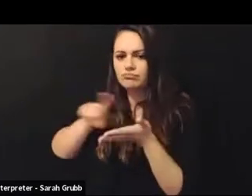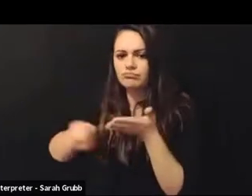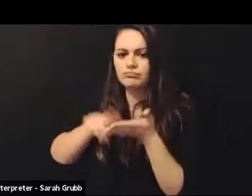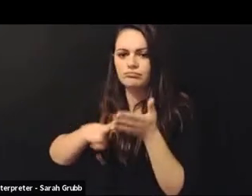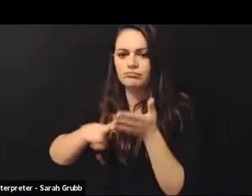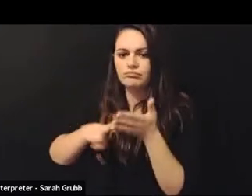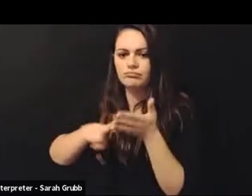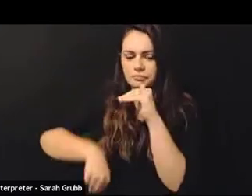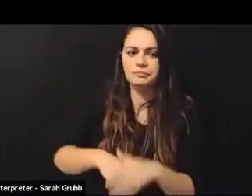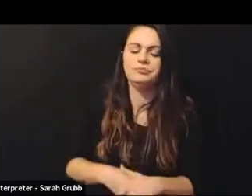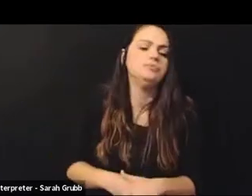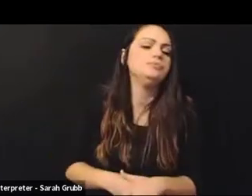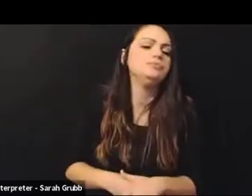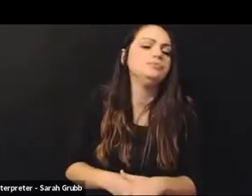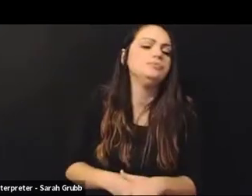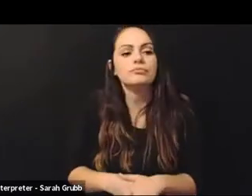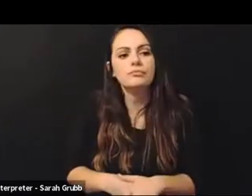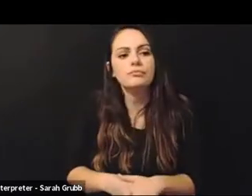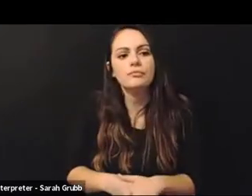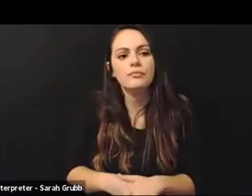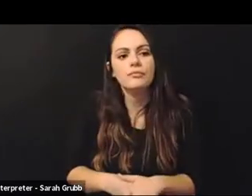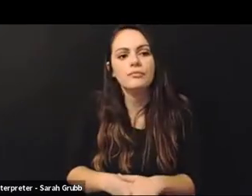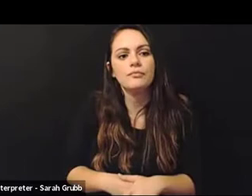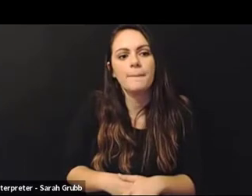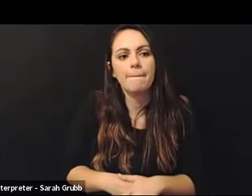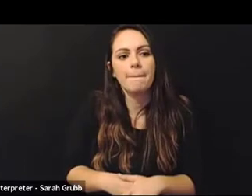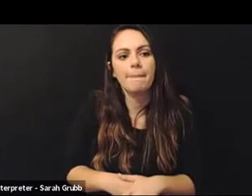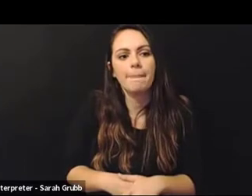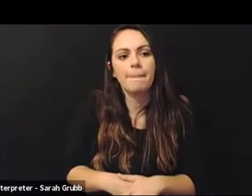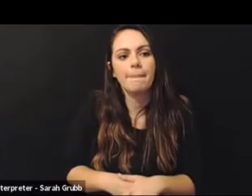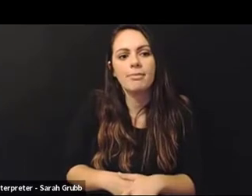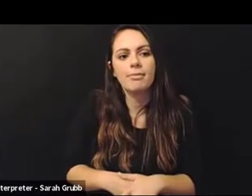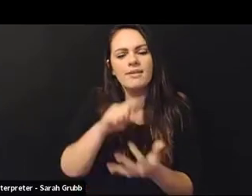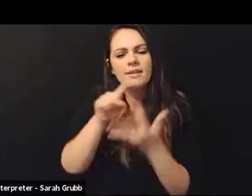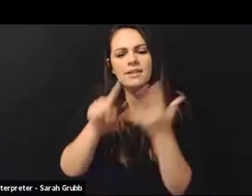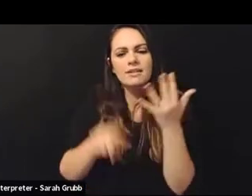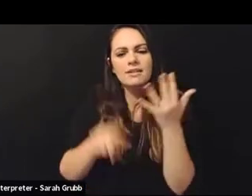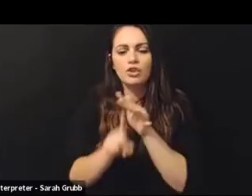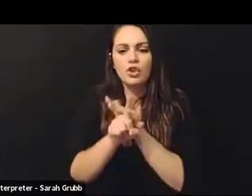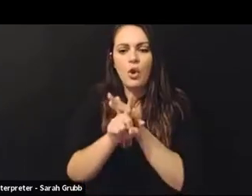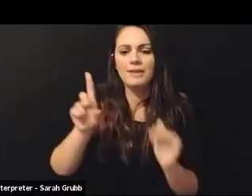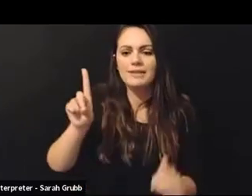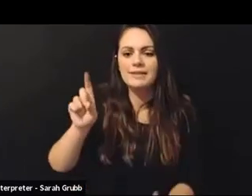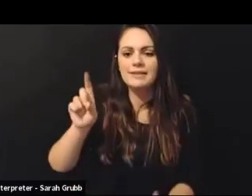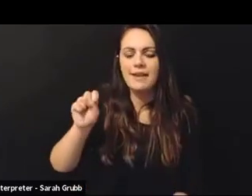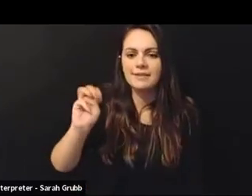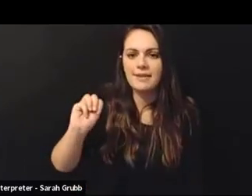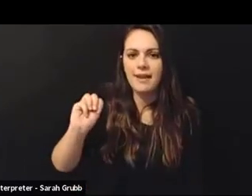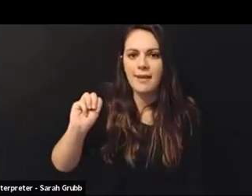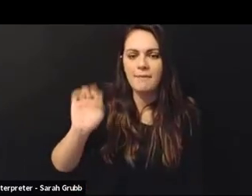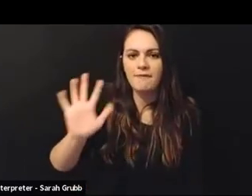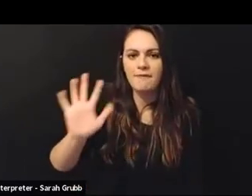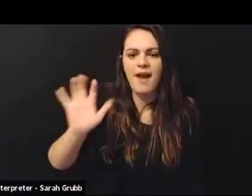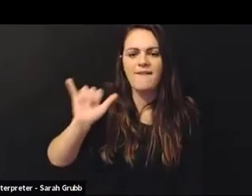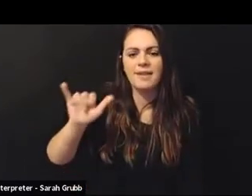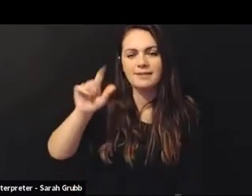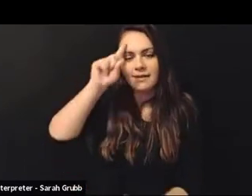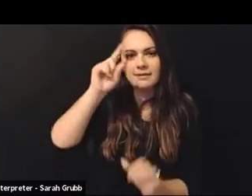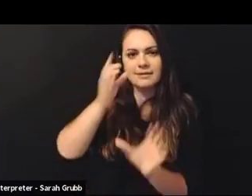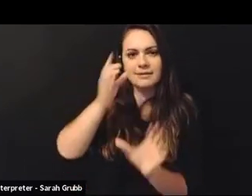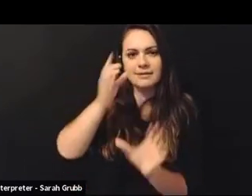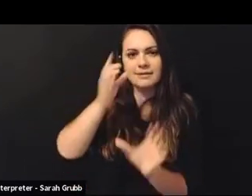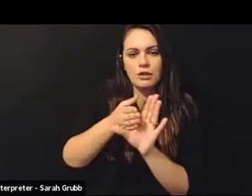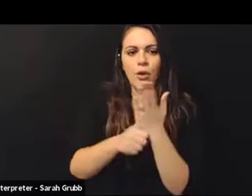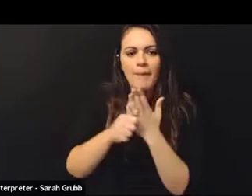And these are all things that show up when in the DSM-5, which is the psychological manual where there's the